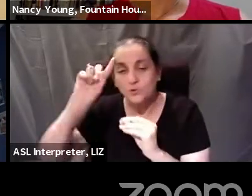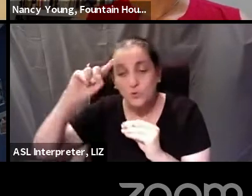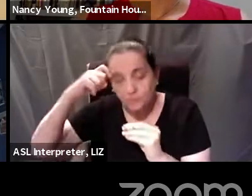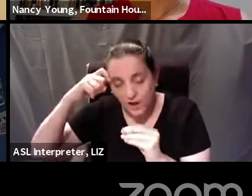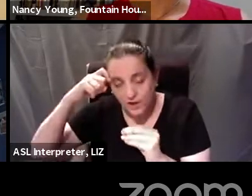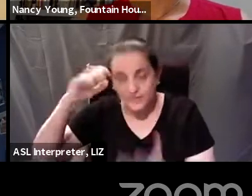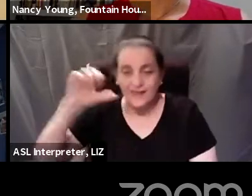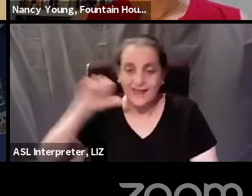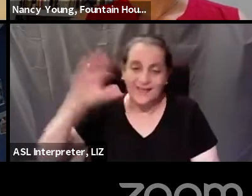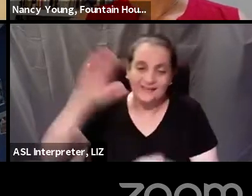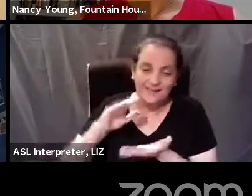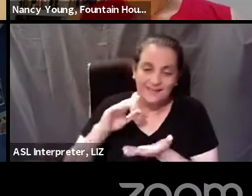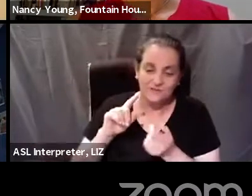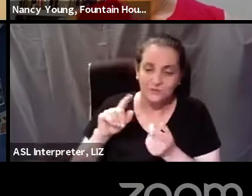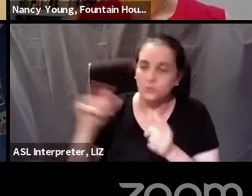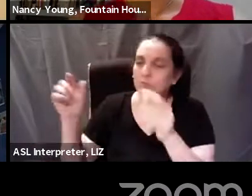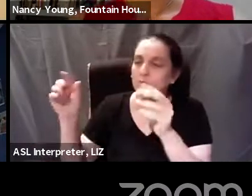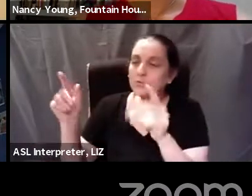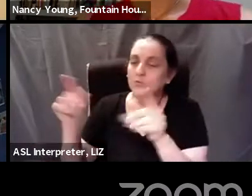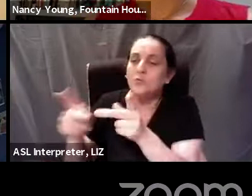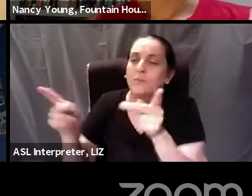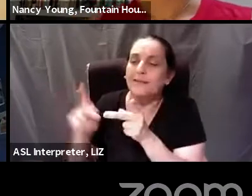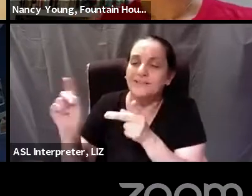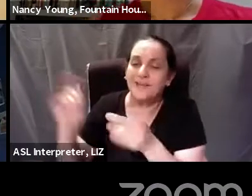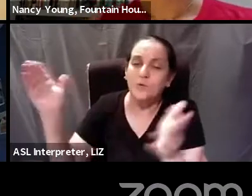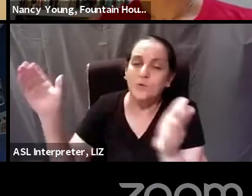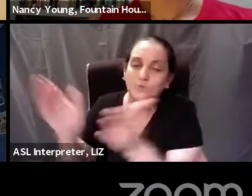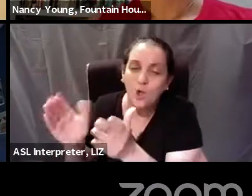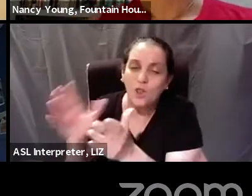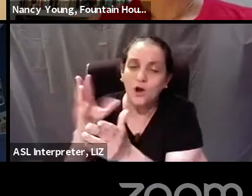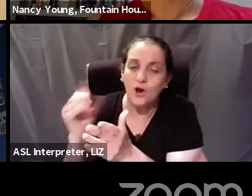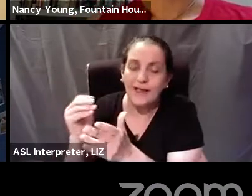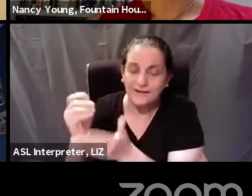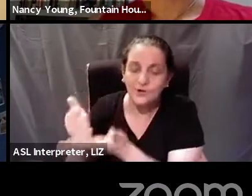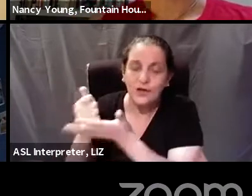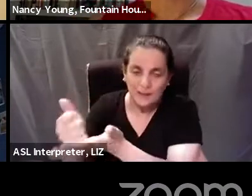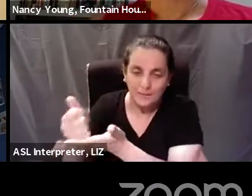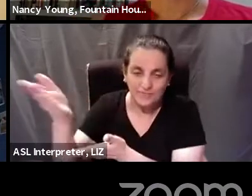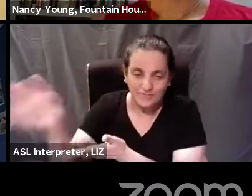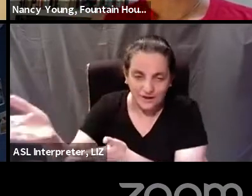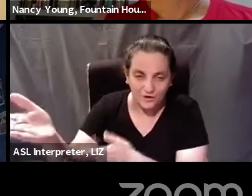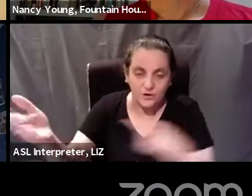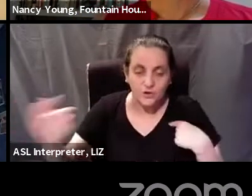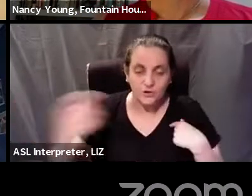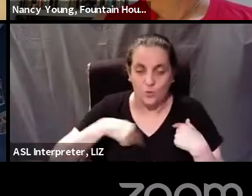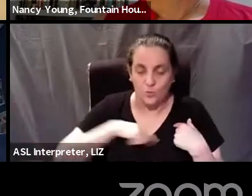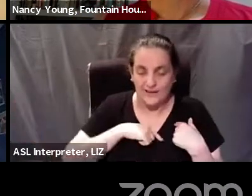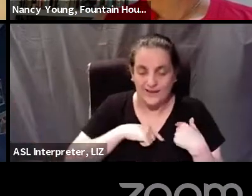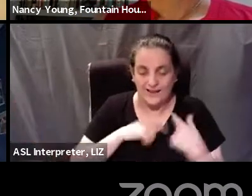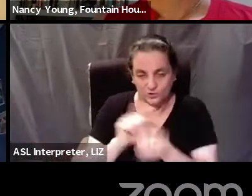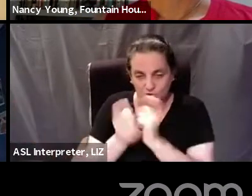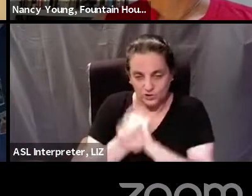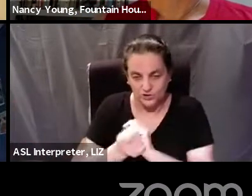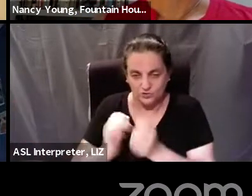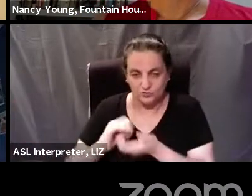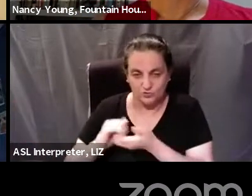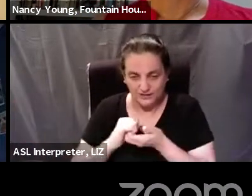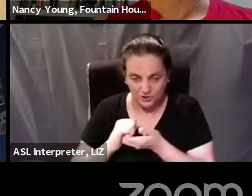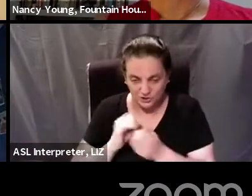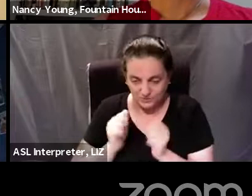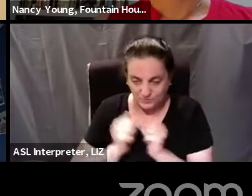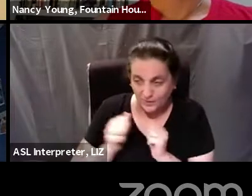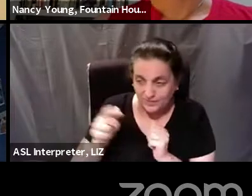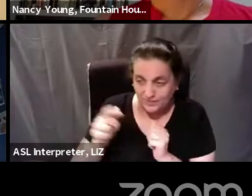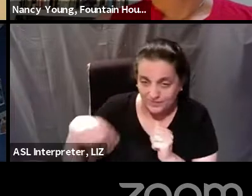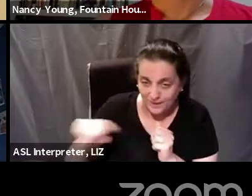to the smaller settings that we have. So we've had other strategic relationships. And then we've had